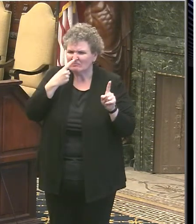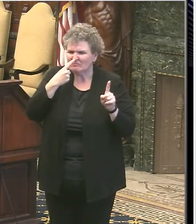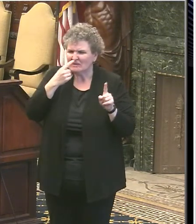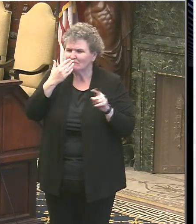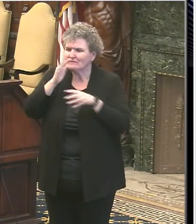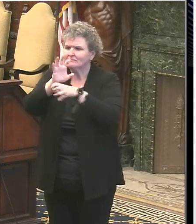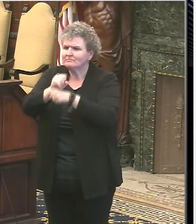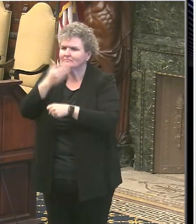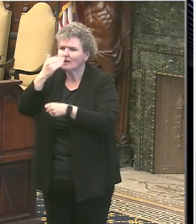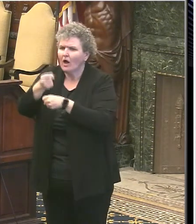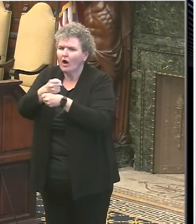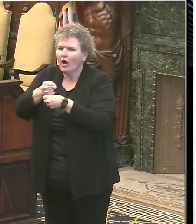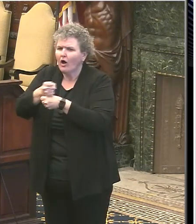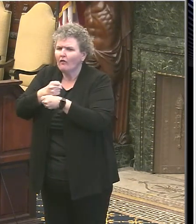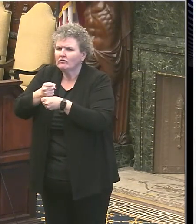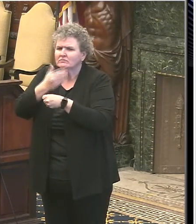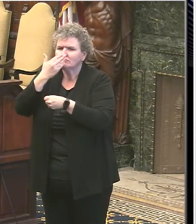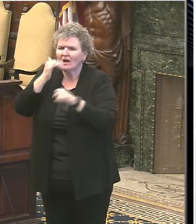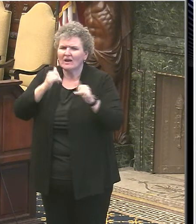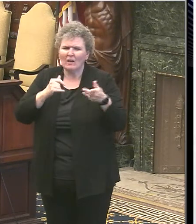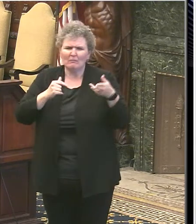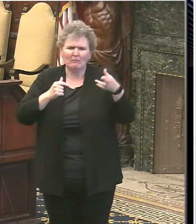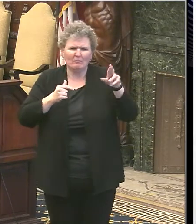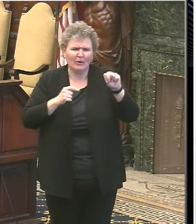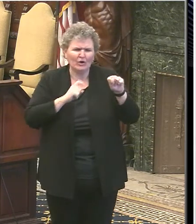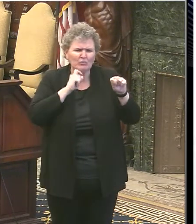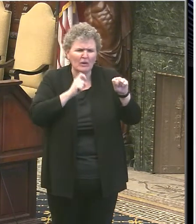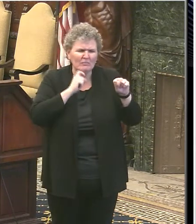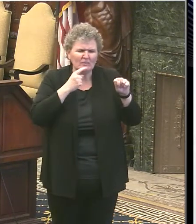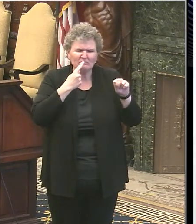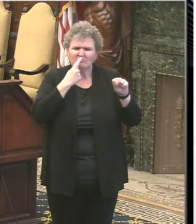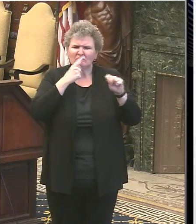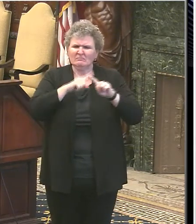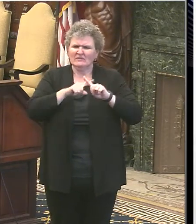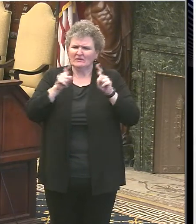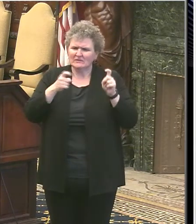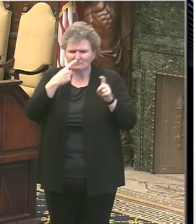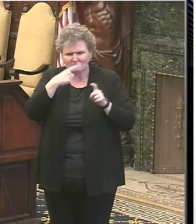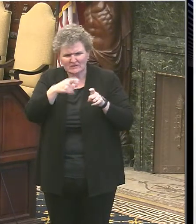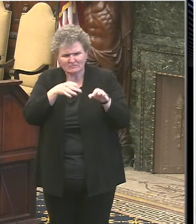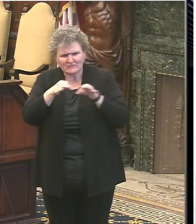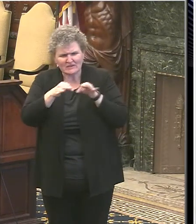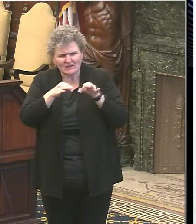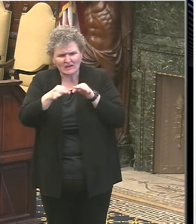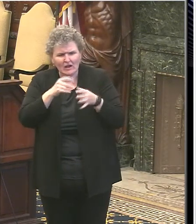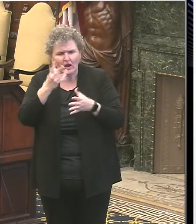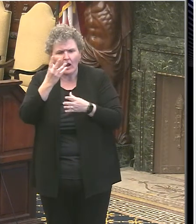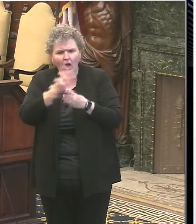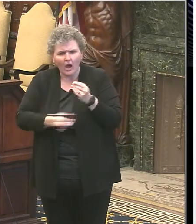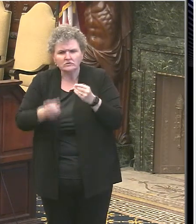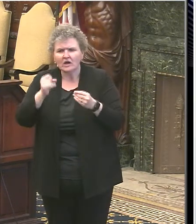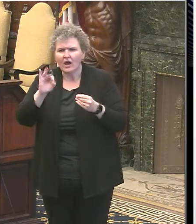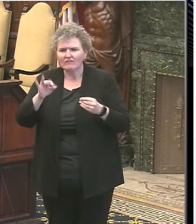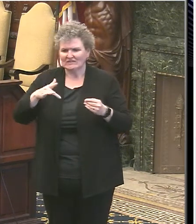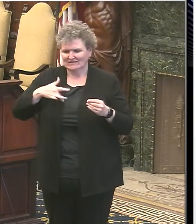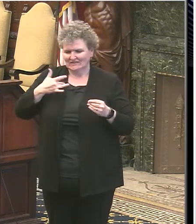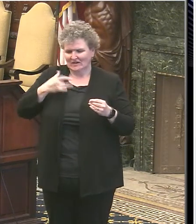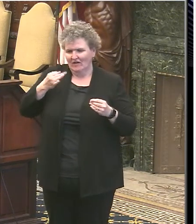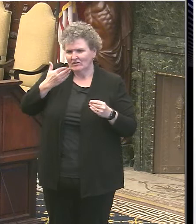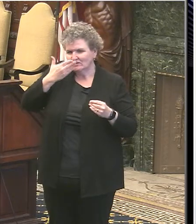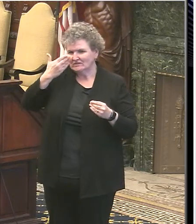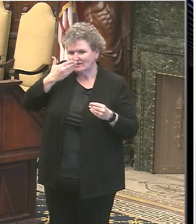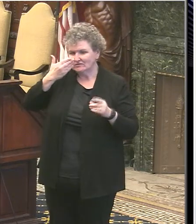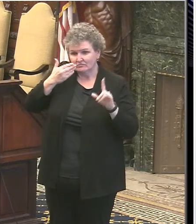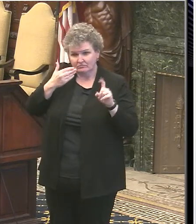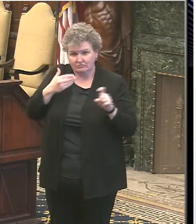like rubber burning. So can you explain a little bit about the loss of a sense of smell? Yeah, so there's